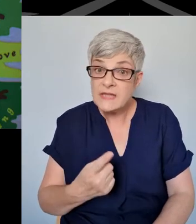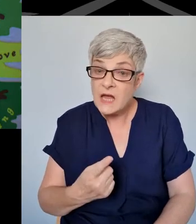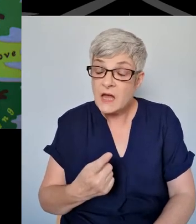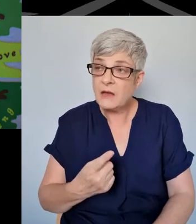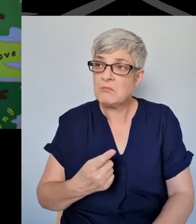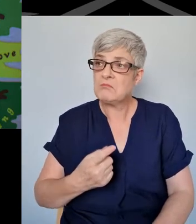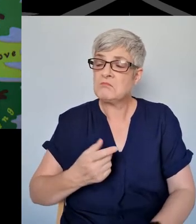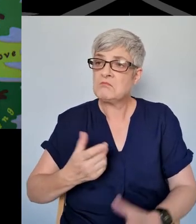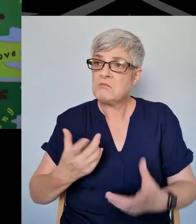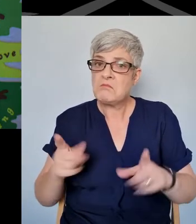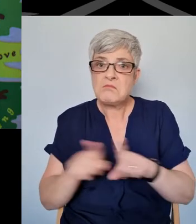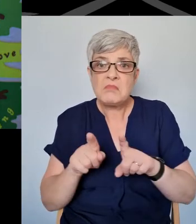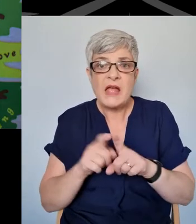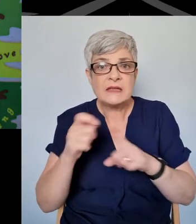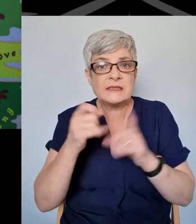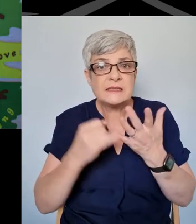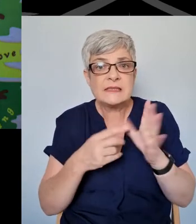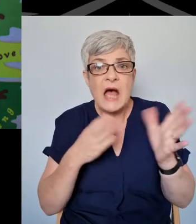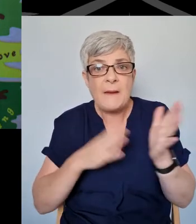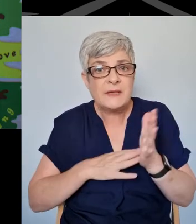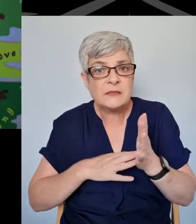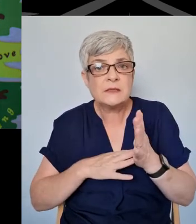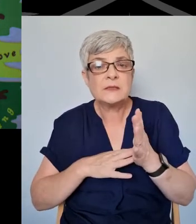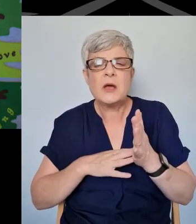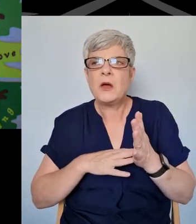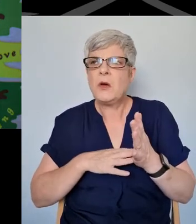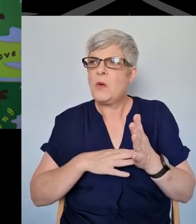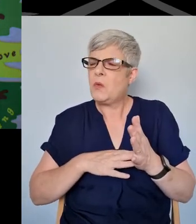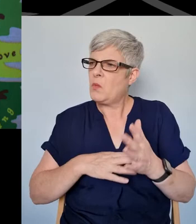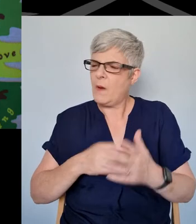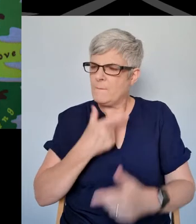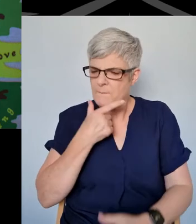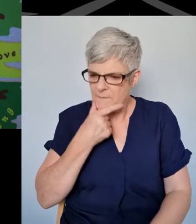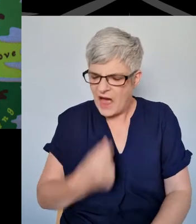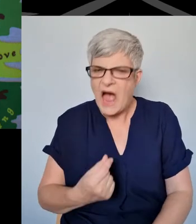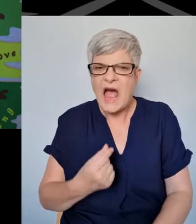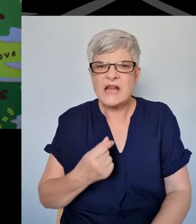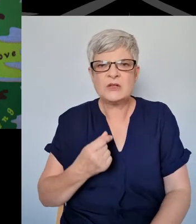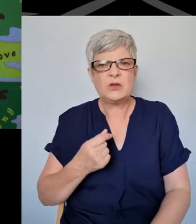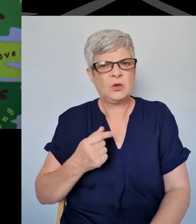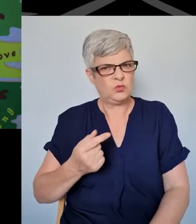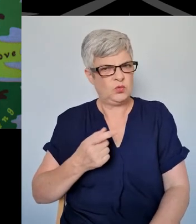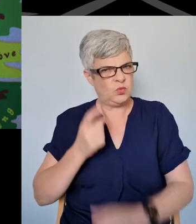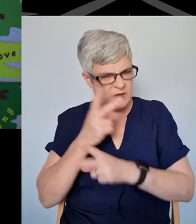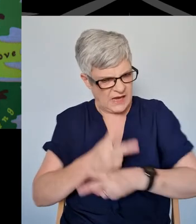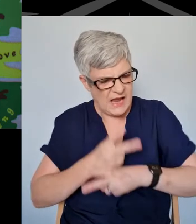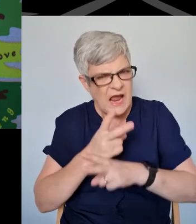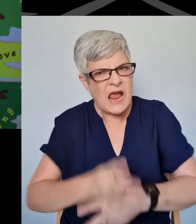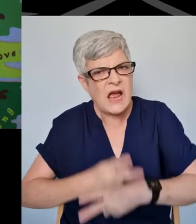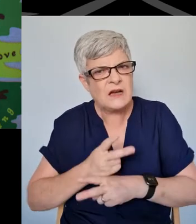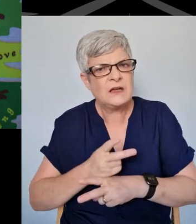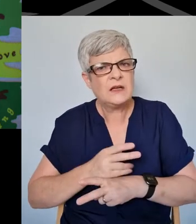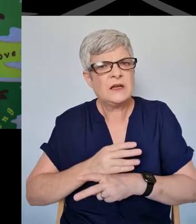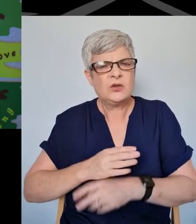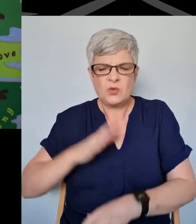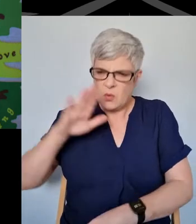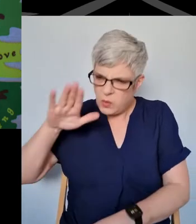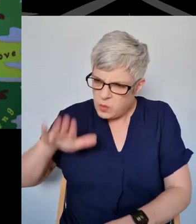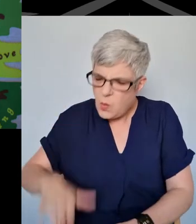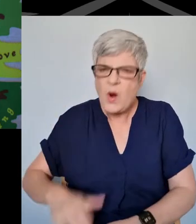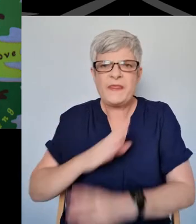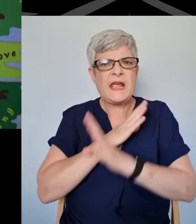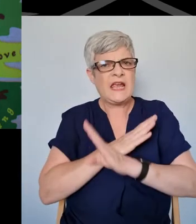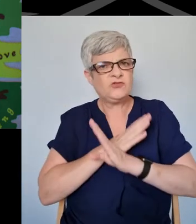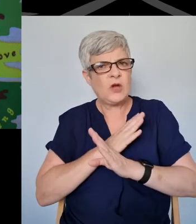you are mindful of him, the son of man that you care for him? You've made him a little lower than the angels and crowned him with glory and